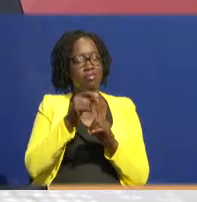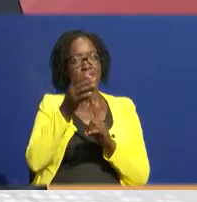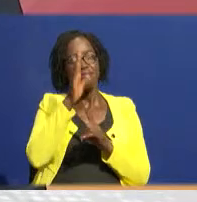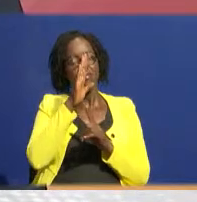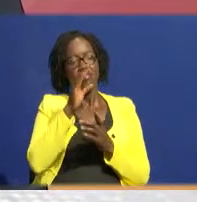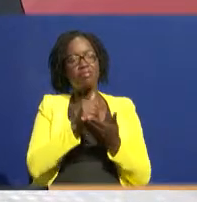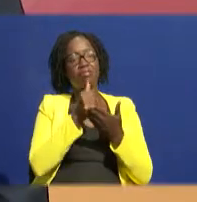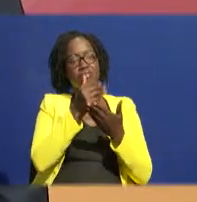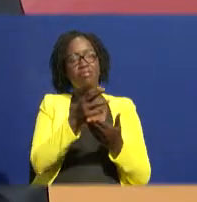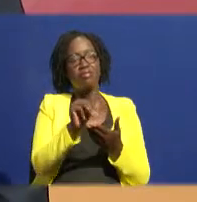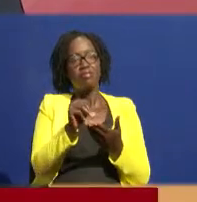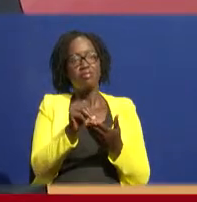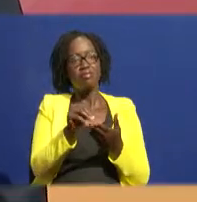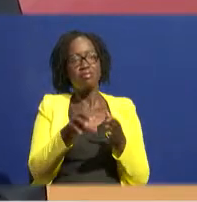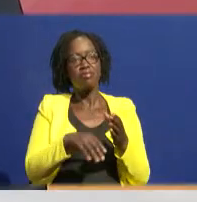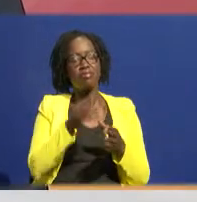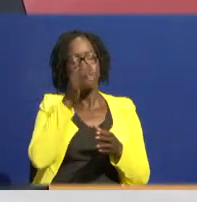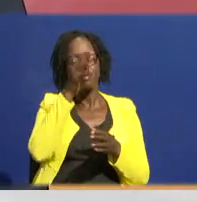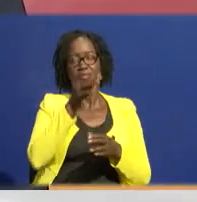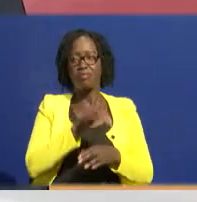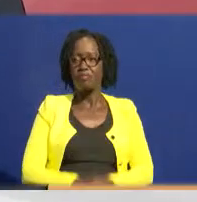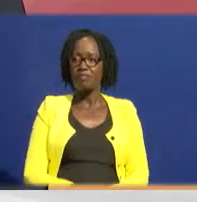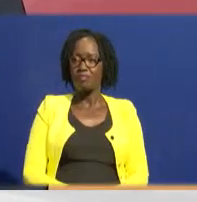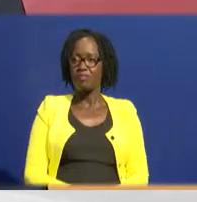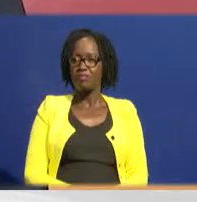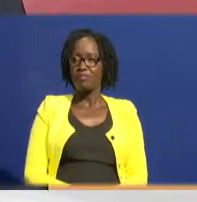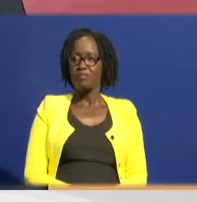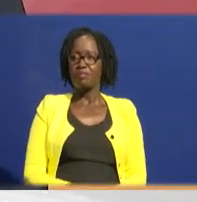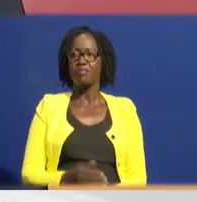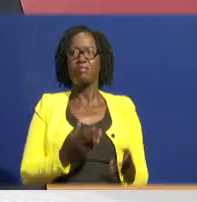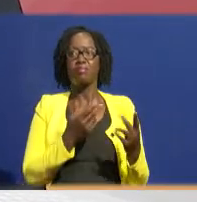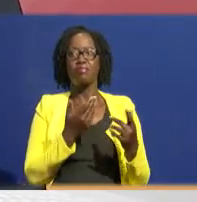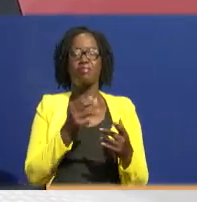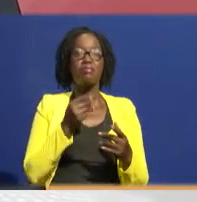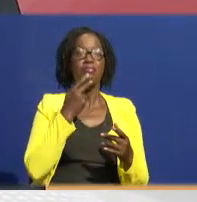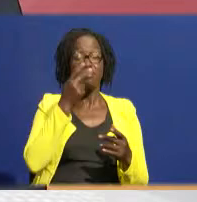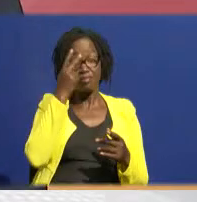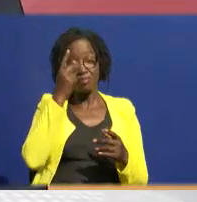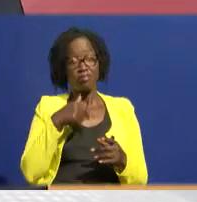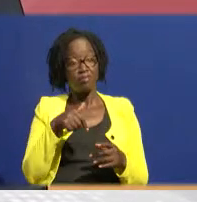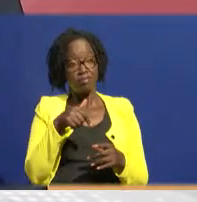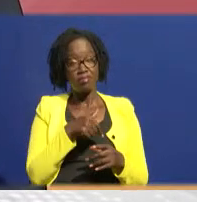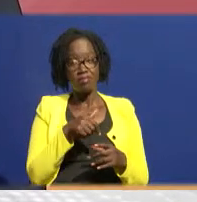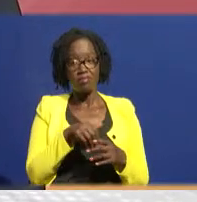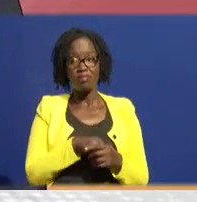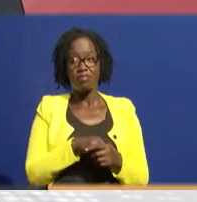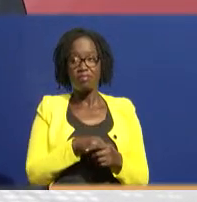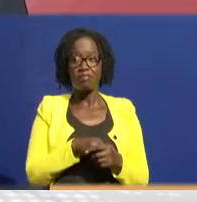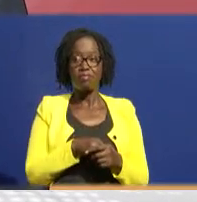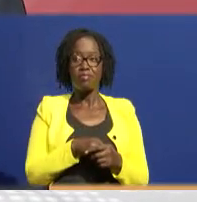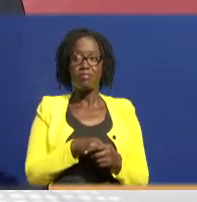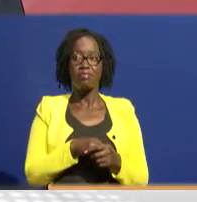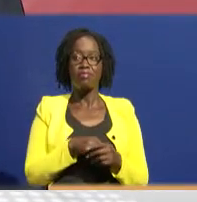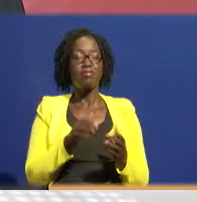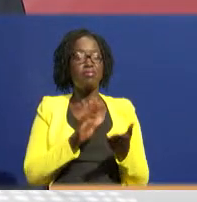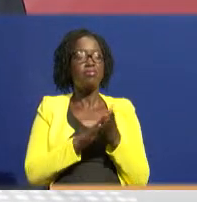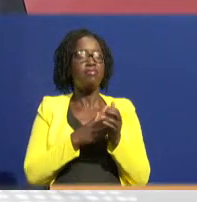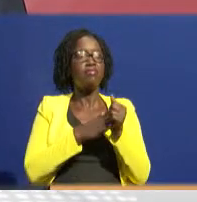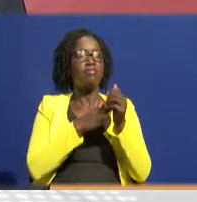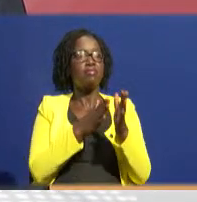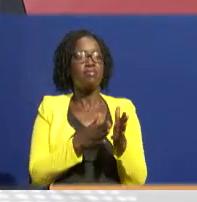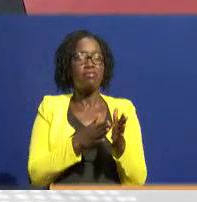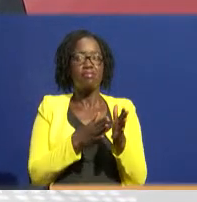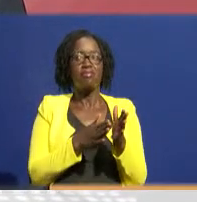will actually help them on their growth in the future. Because we hope for our youth to be parents as us. Yes. We hope our youth to take over the leadership as